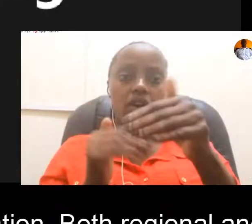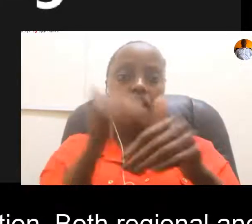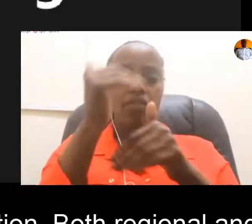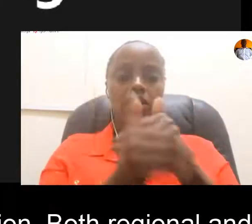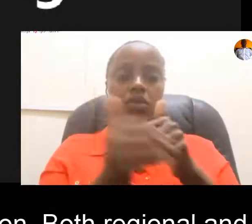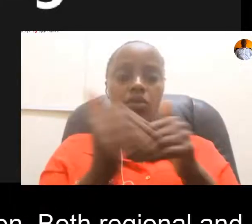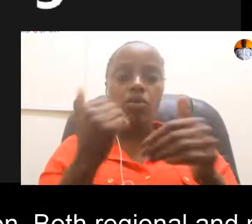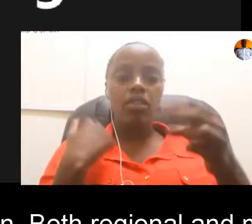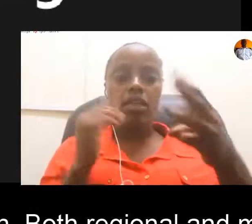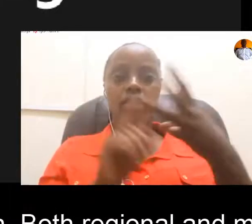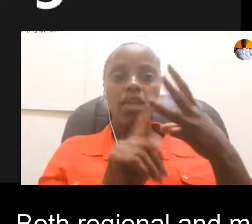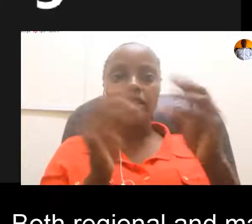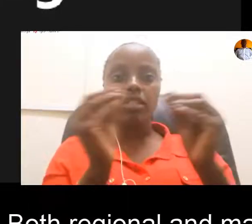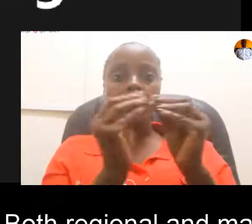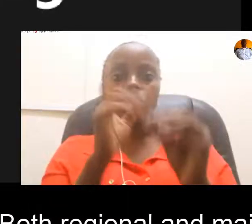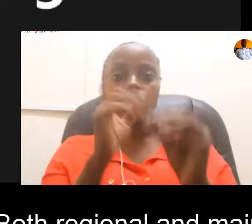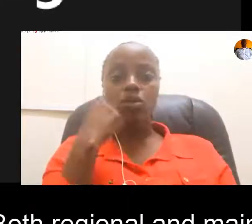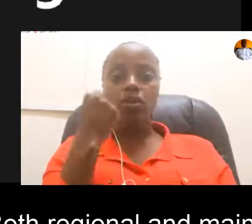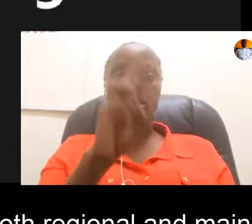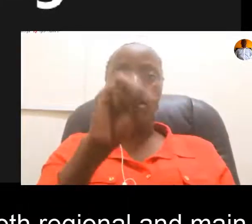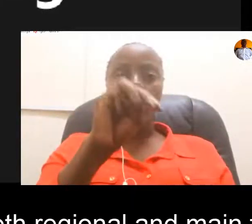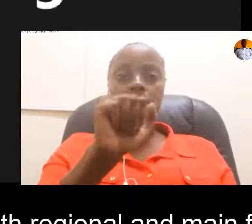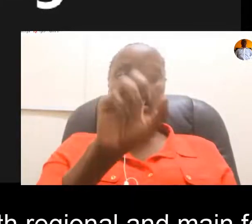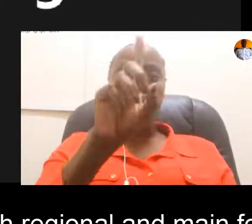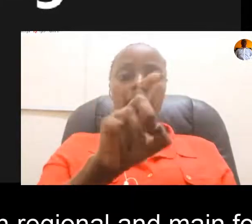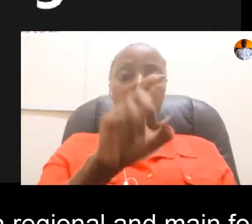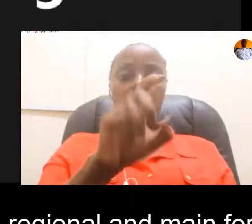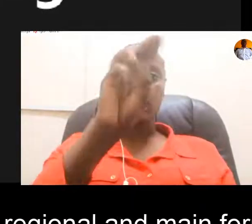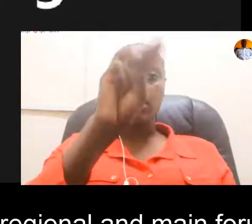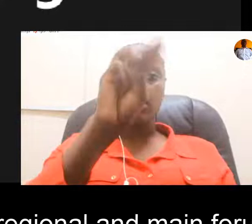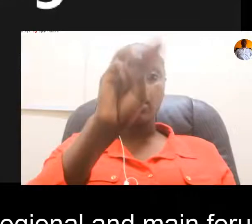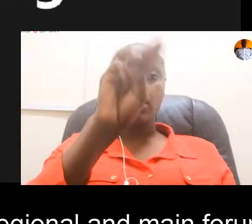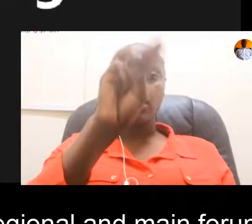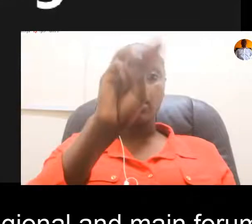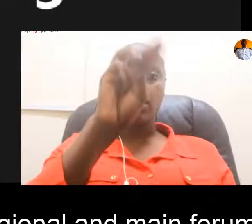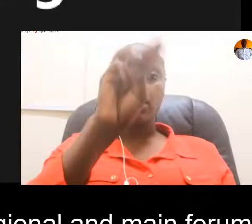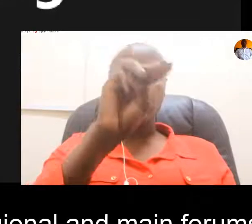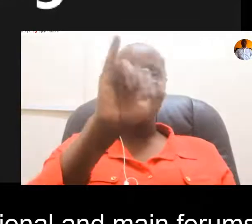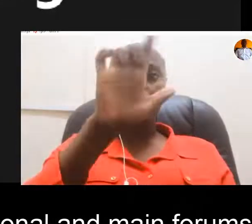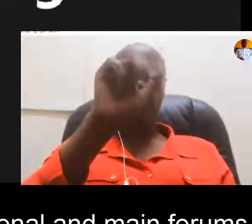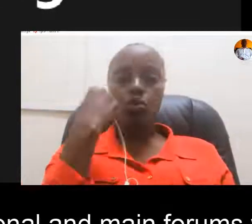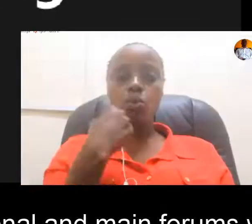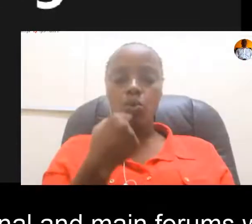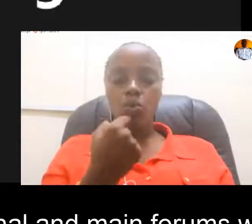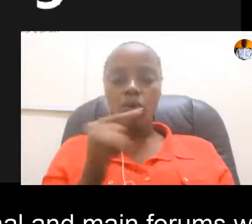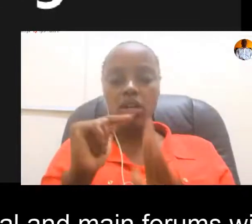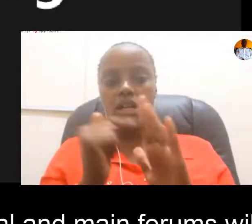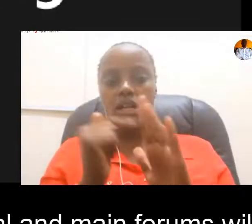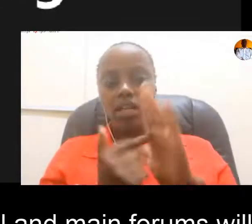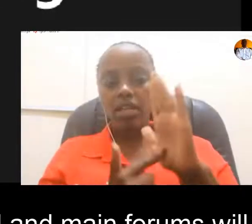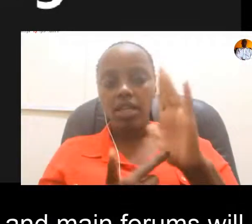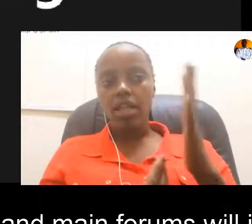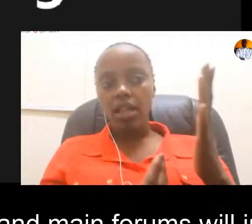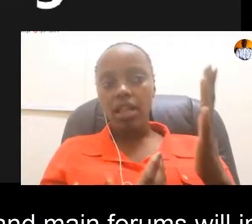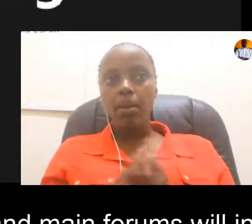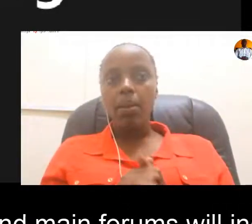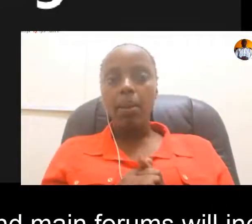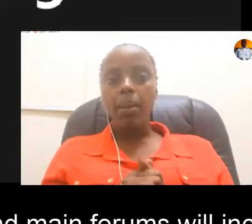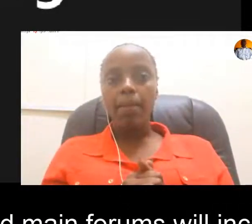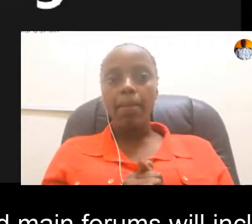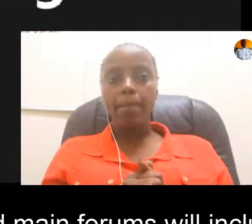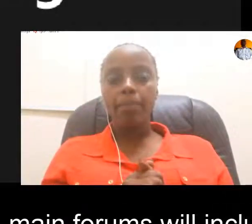followed by Maximilian, who will take us through the regional and